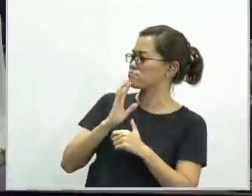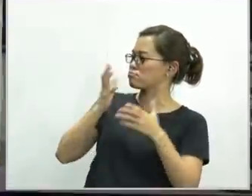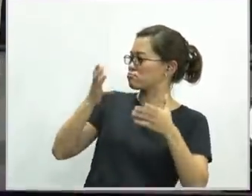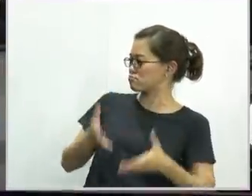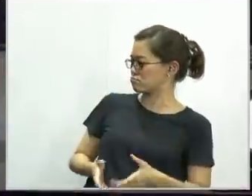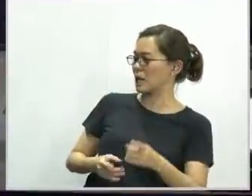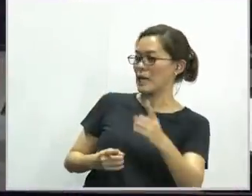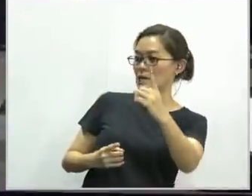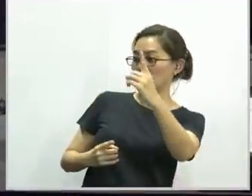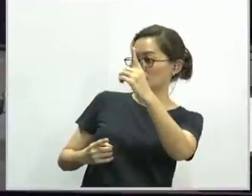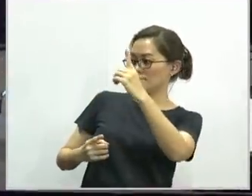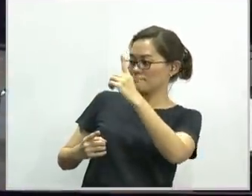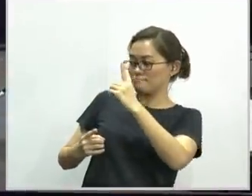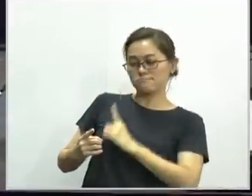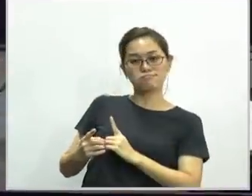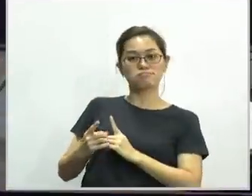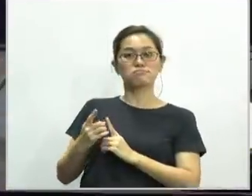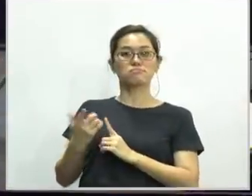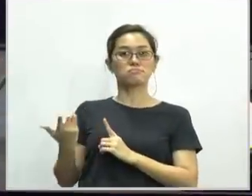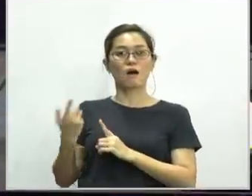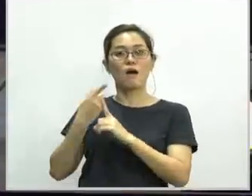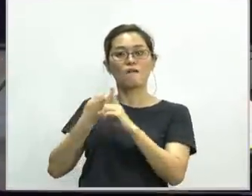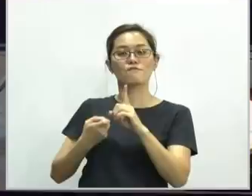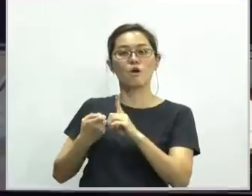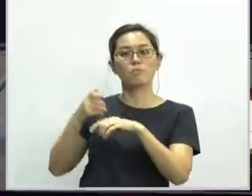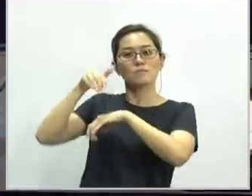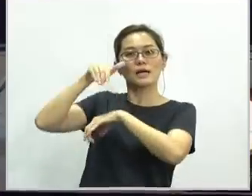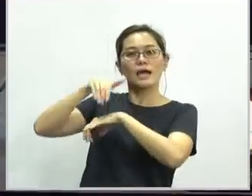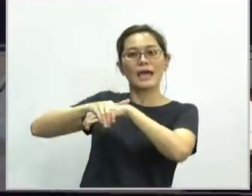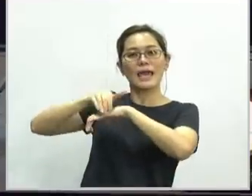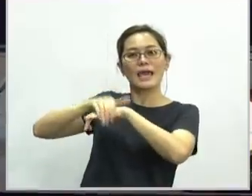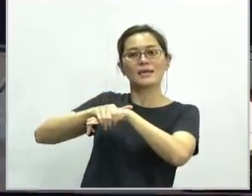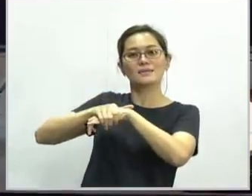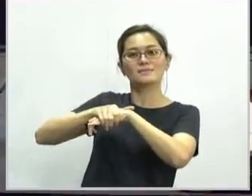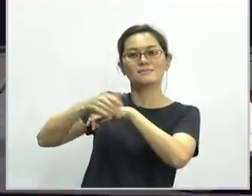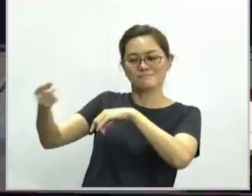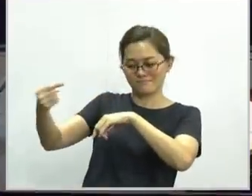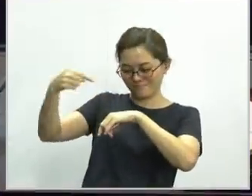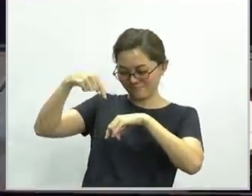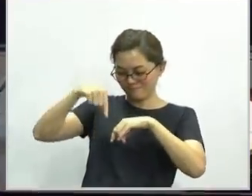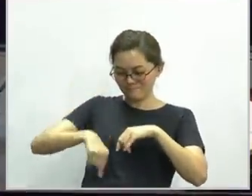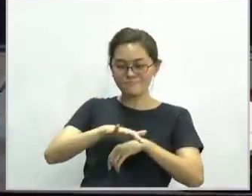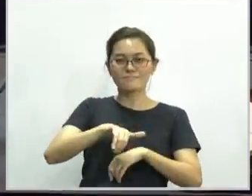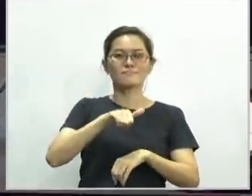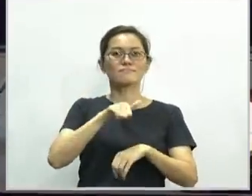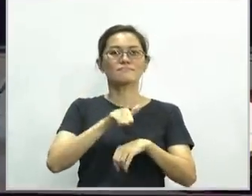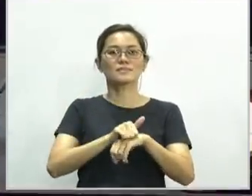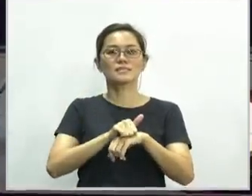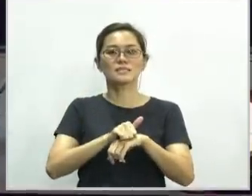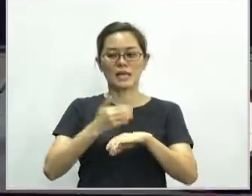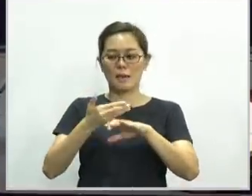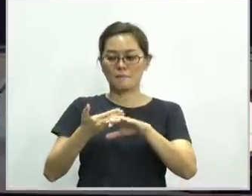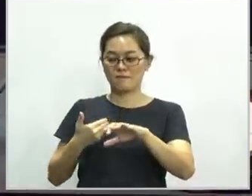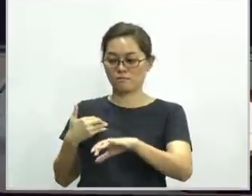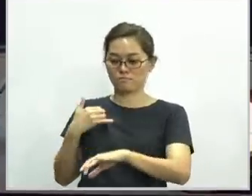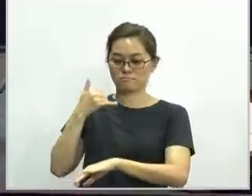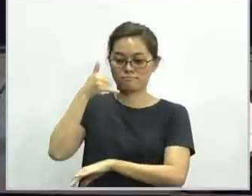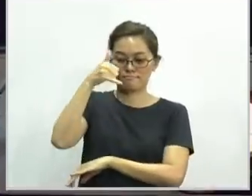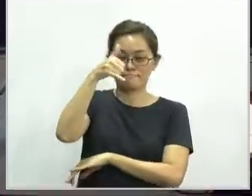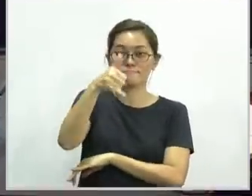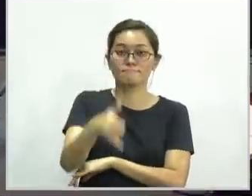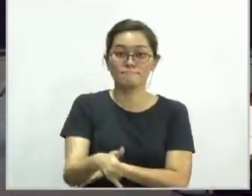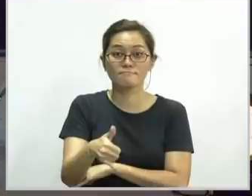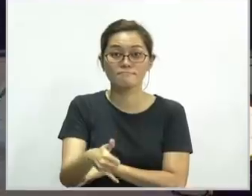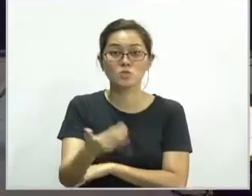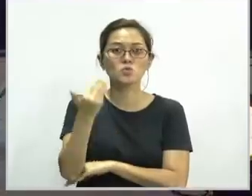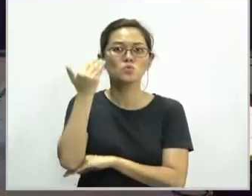He has come all the way from England yes. to Singapore. Yes. And before he steps onto the stage, do you